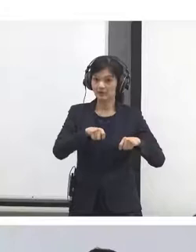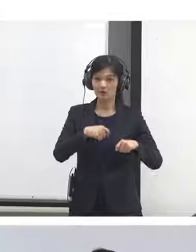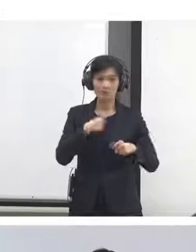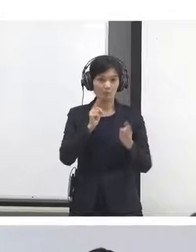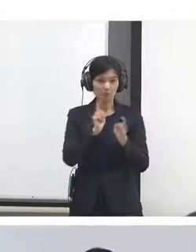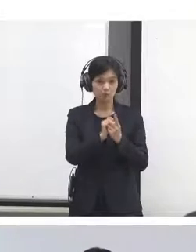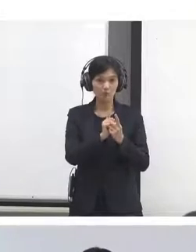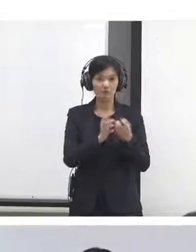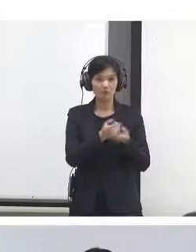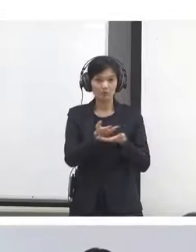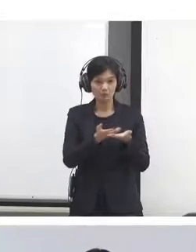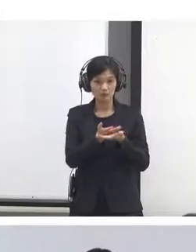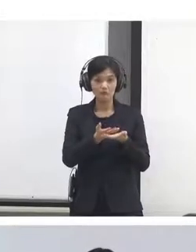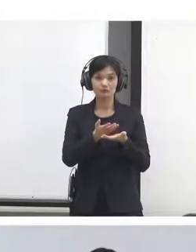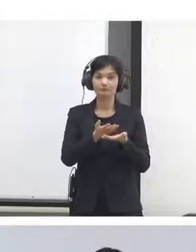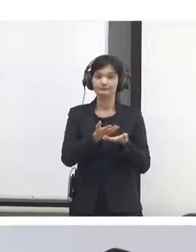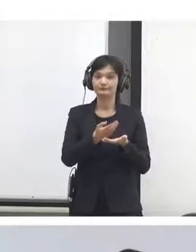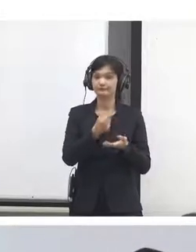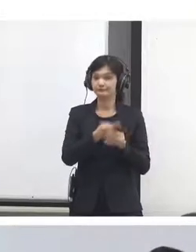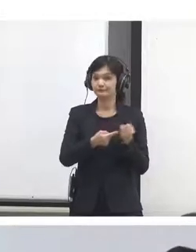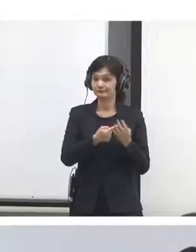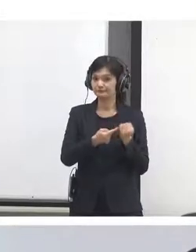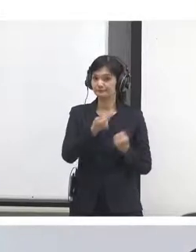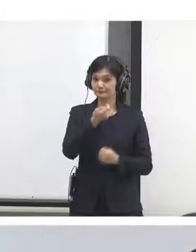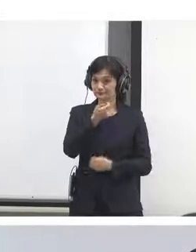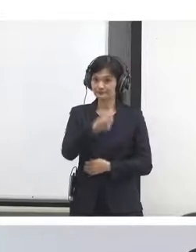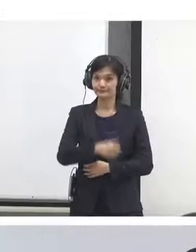to try to push this project.